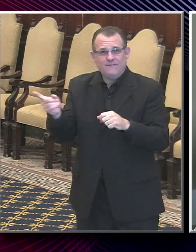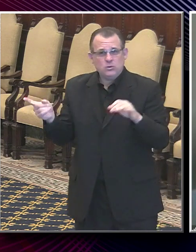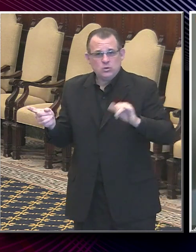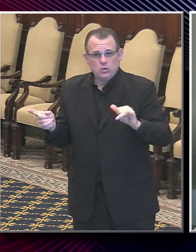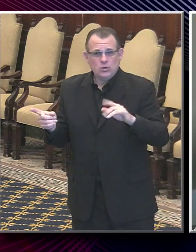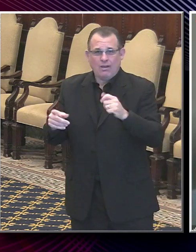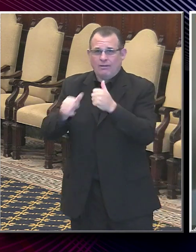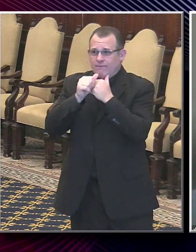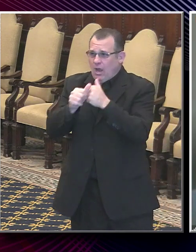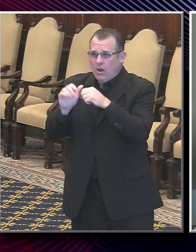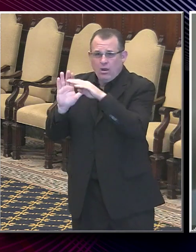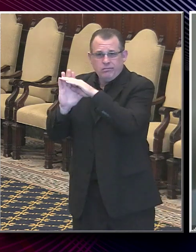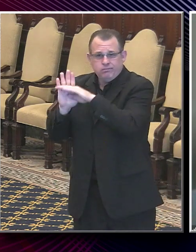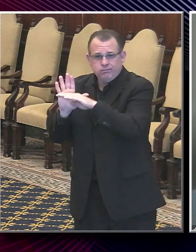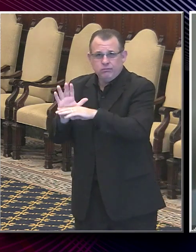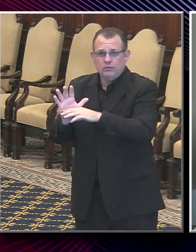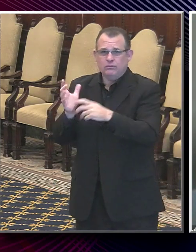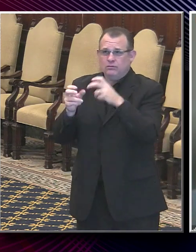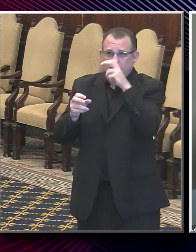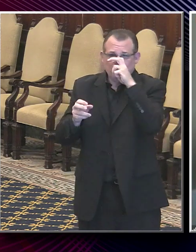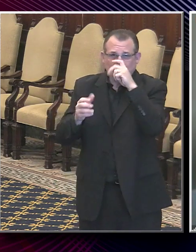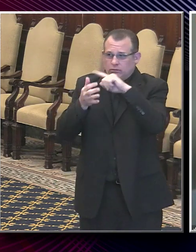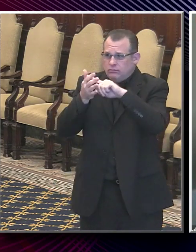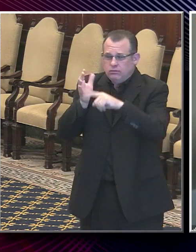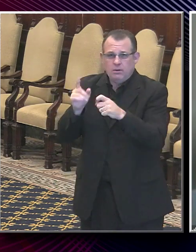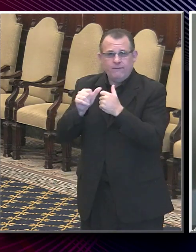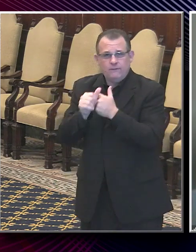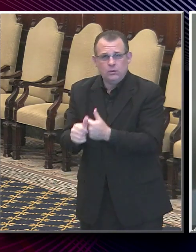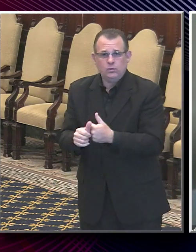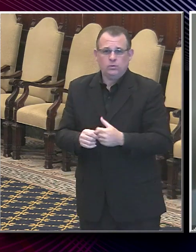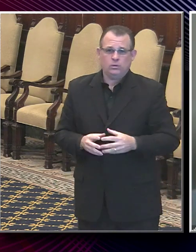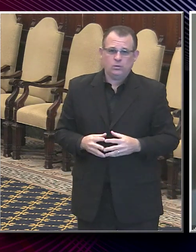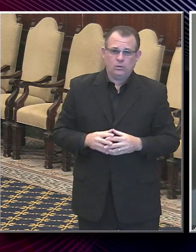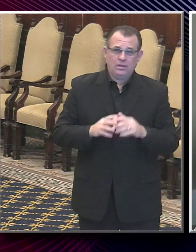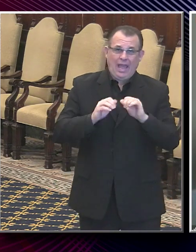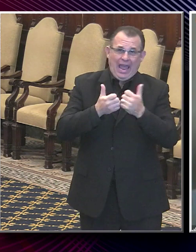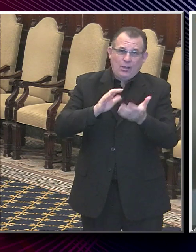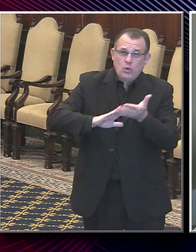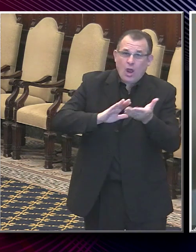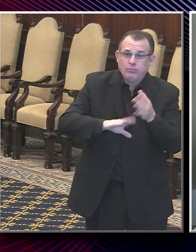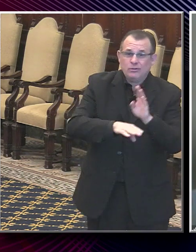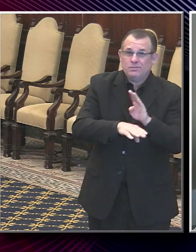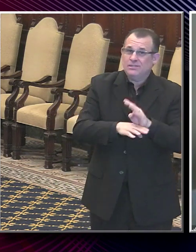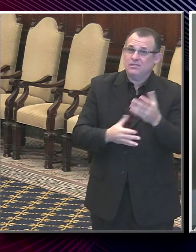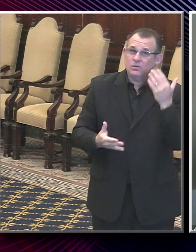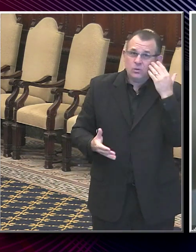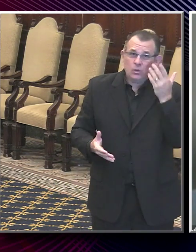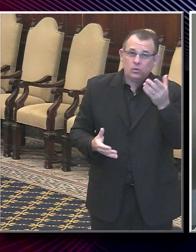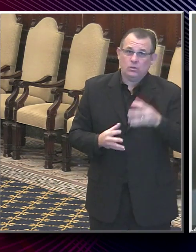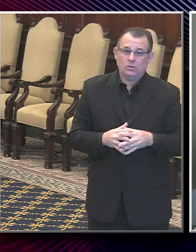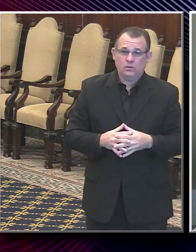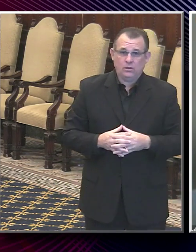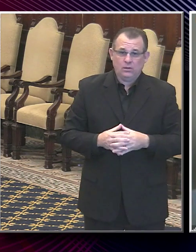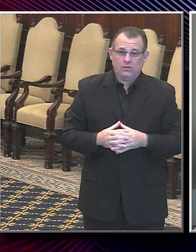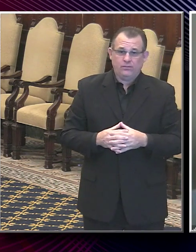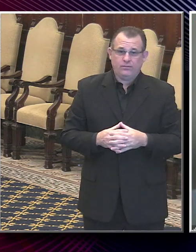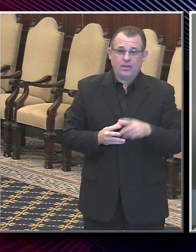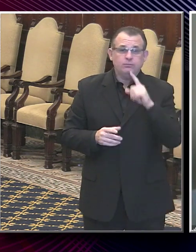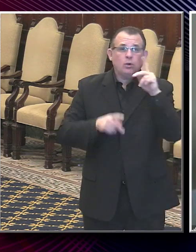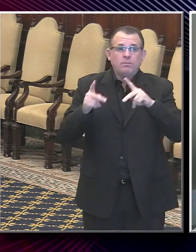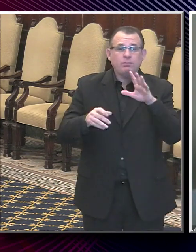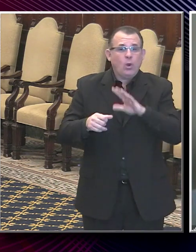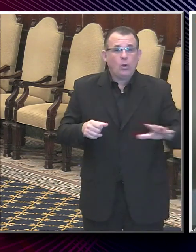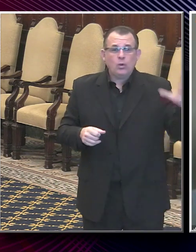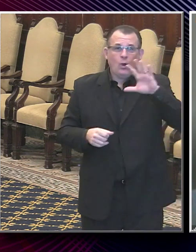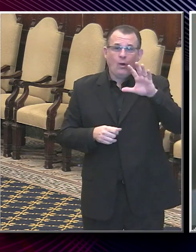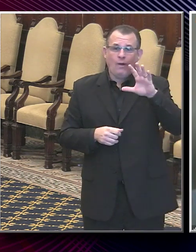on how people can operate. Those restrictions, there's certain uncertainties. I'm sure around the country there'll be slightly different